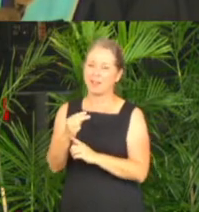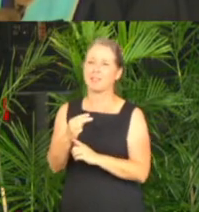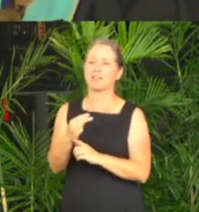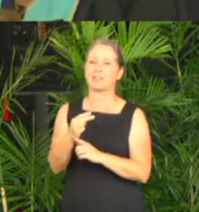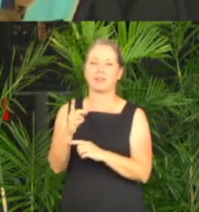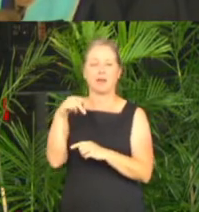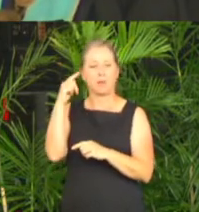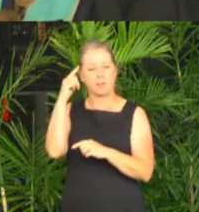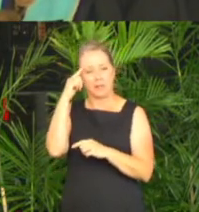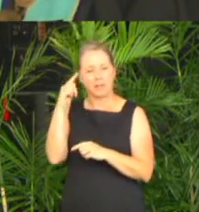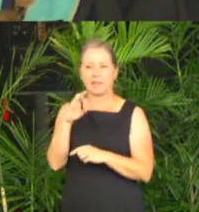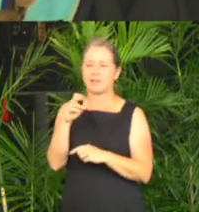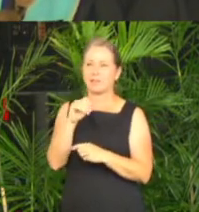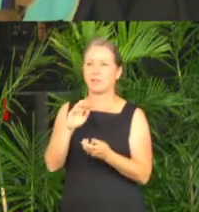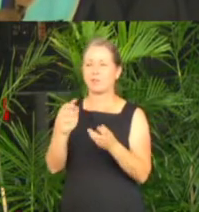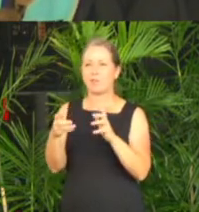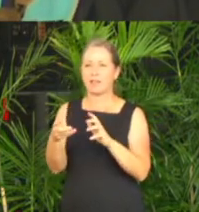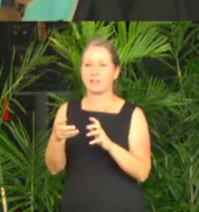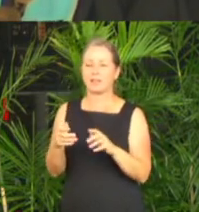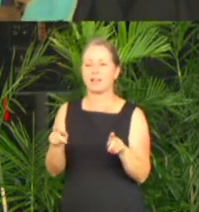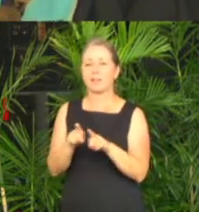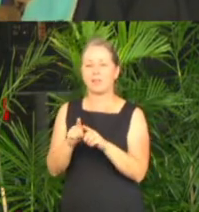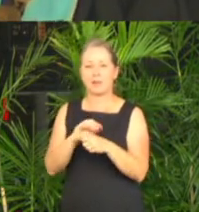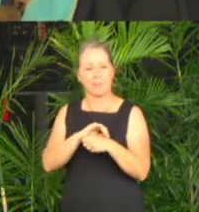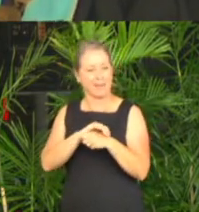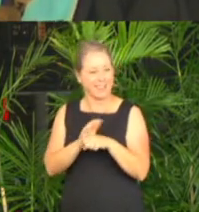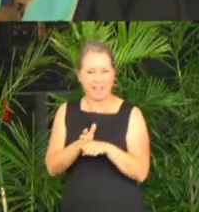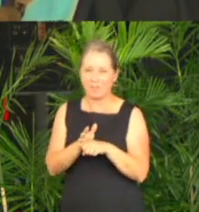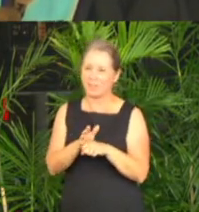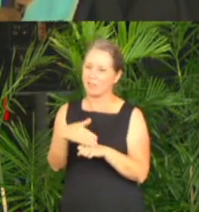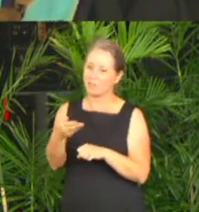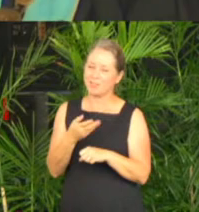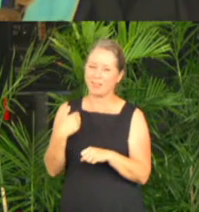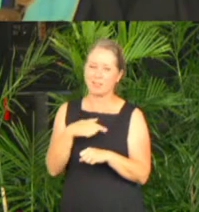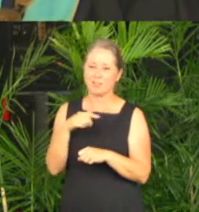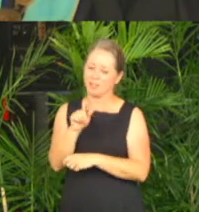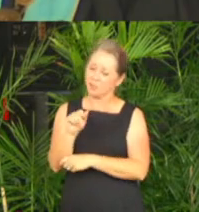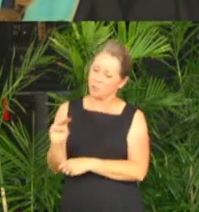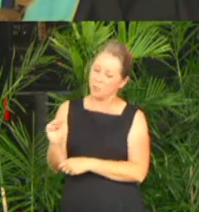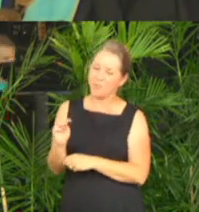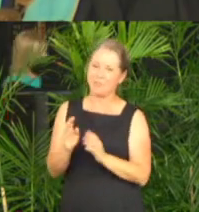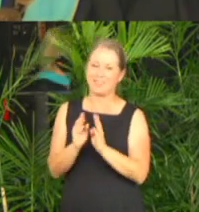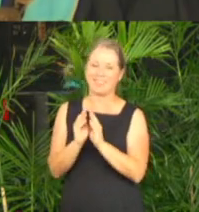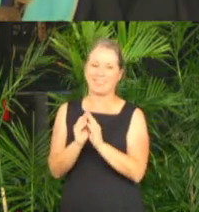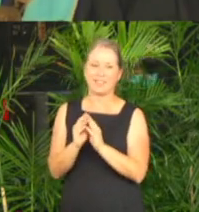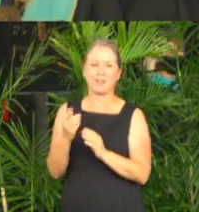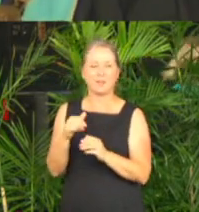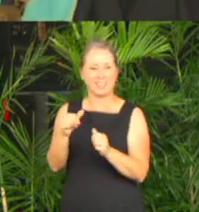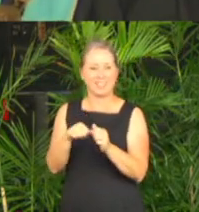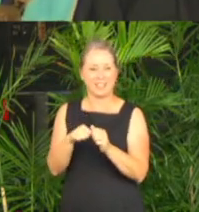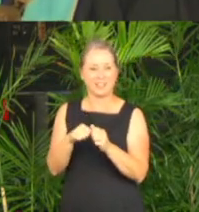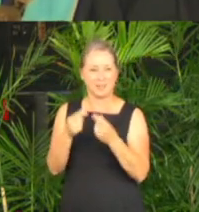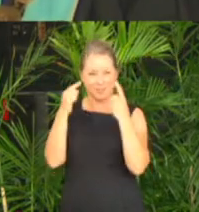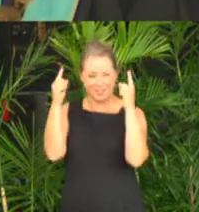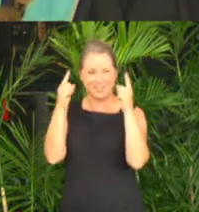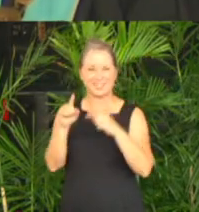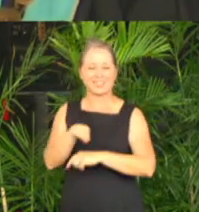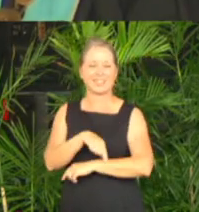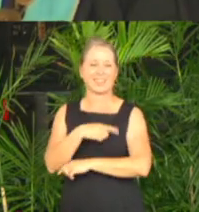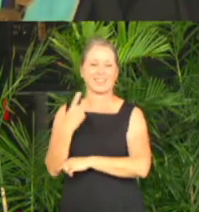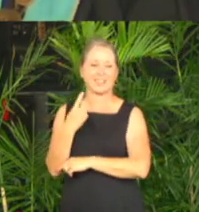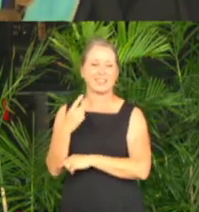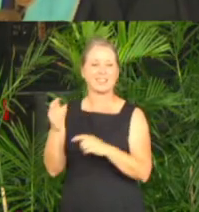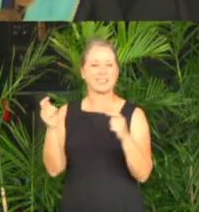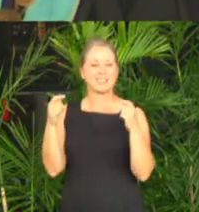political and civil unrest, and even a global pandemic that introduced us to Zoom meetings, we each made it to this day